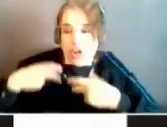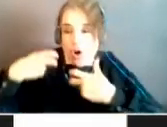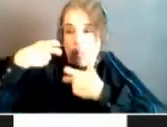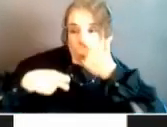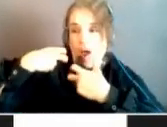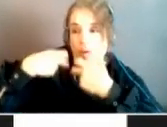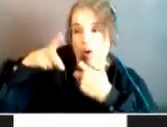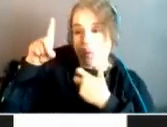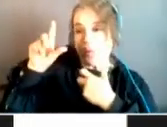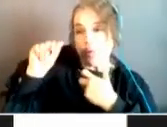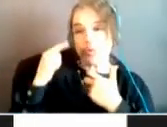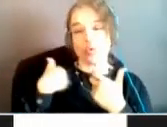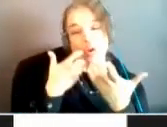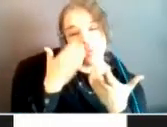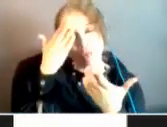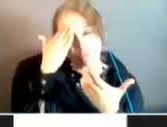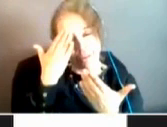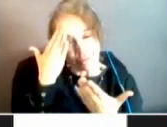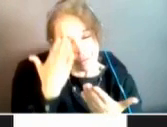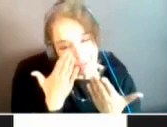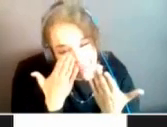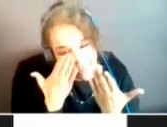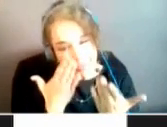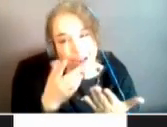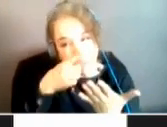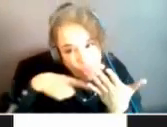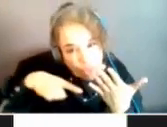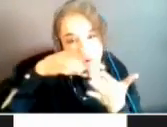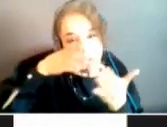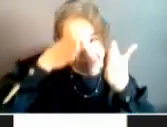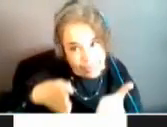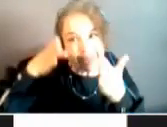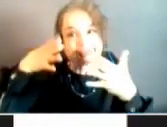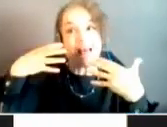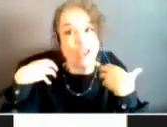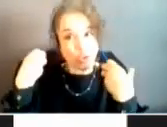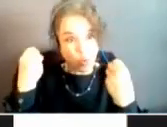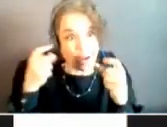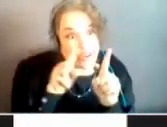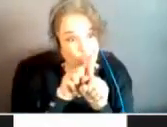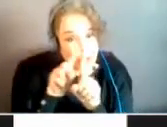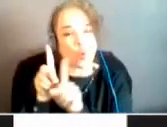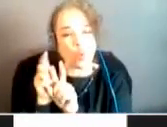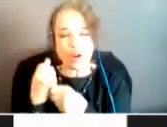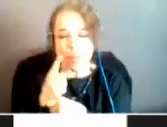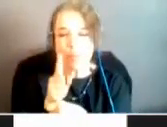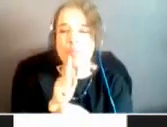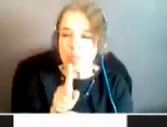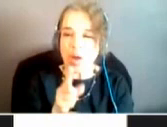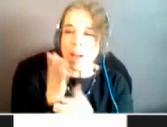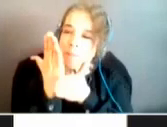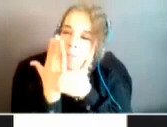that we want to acknowledge that those individuals have strengths too. And we want to make sure that they're